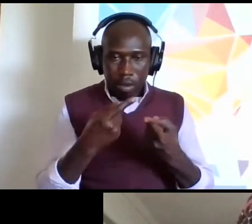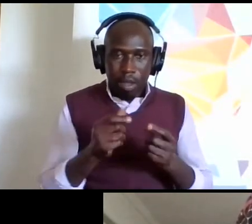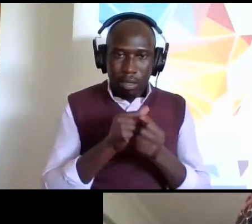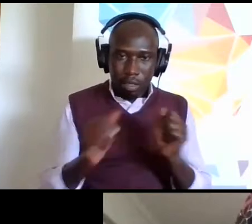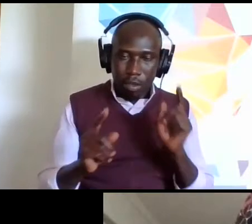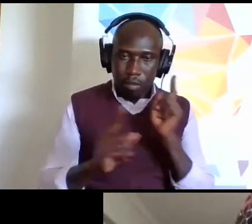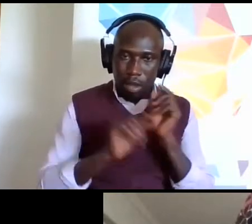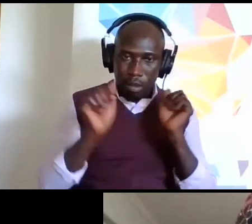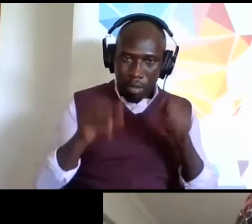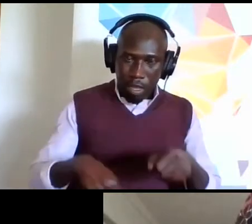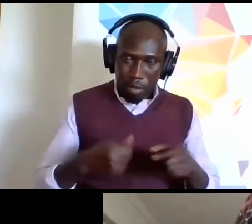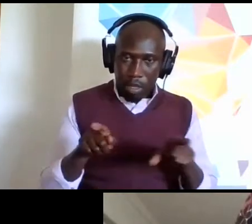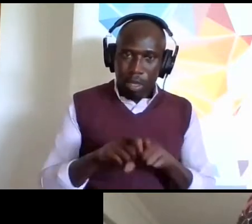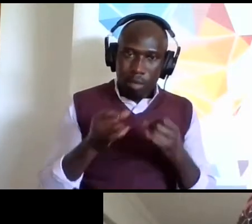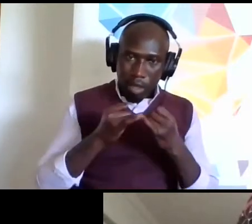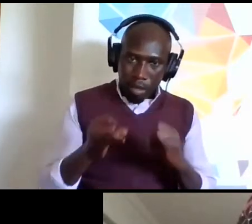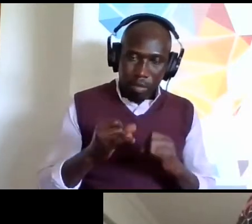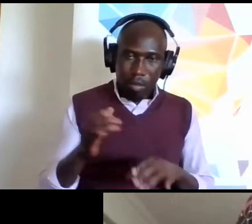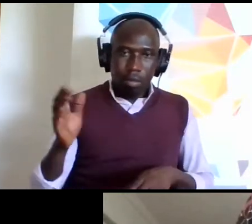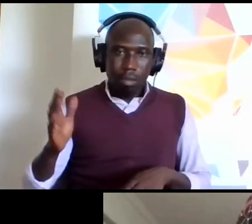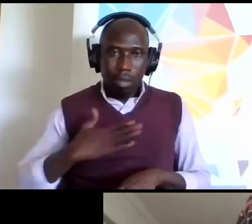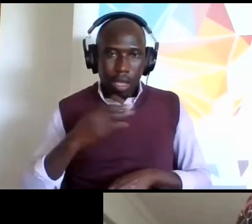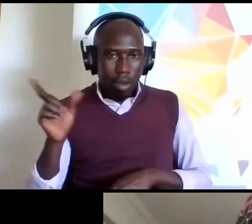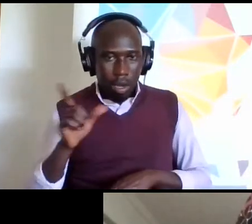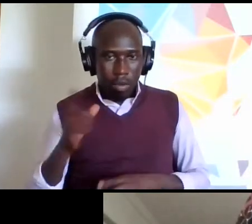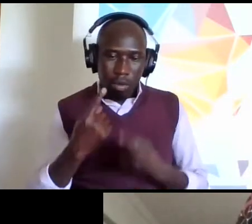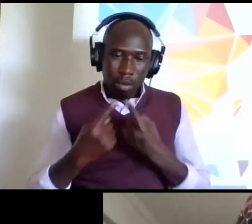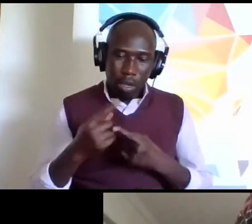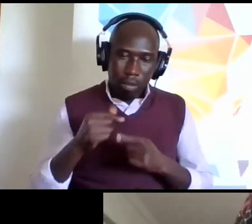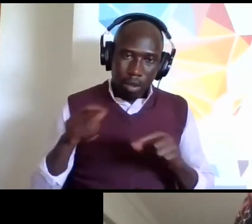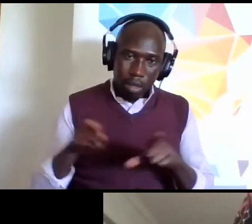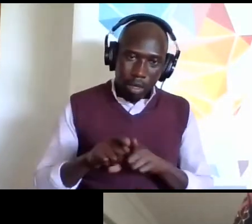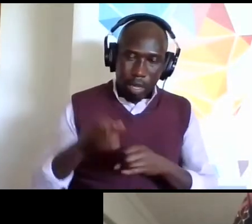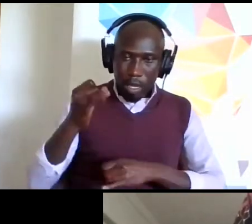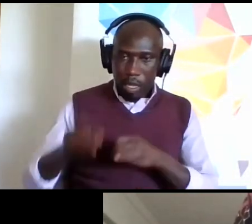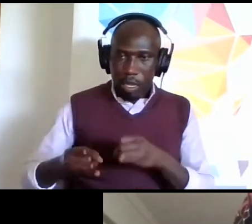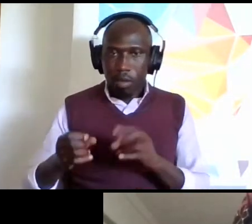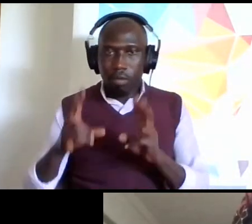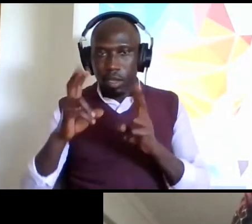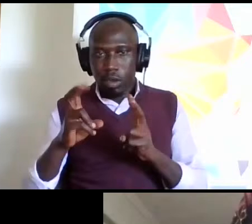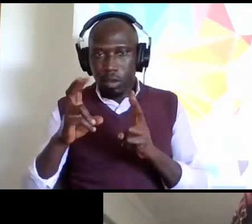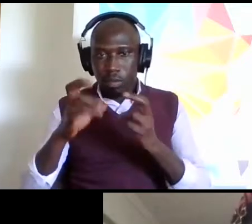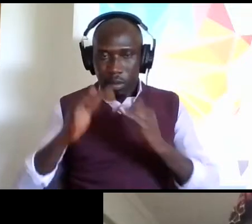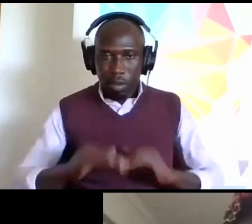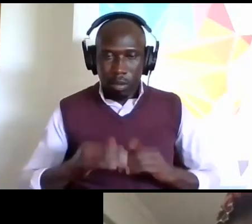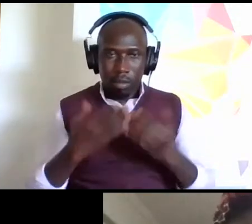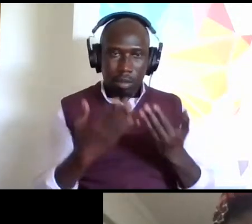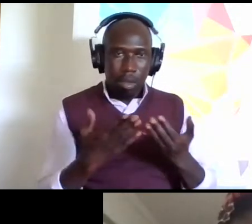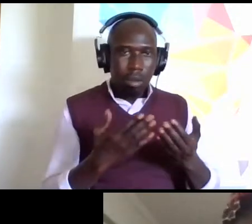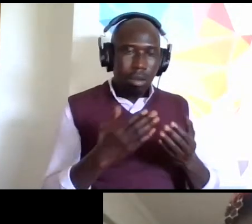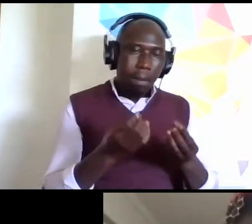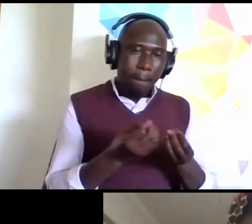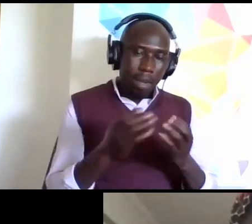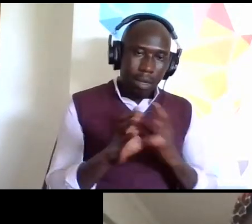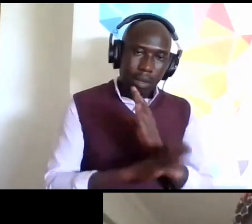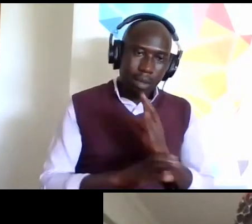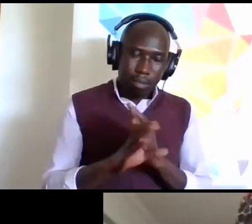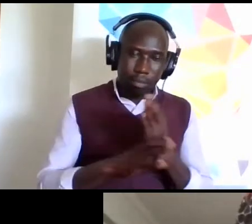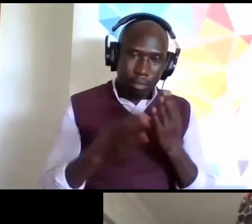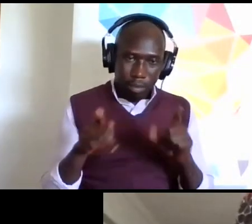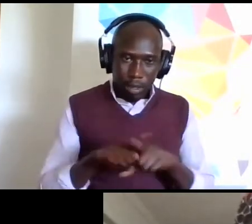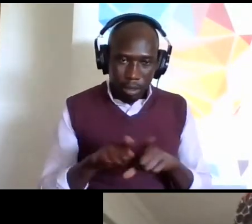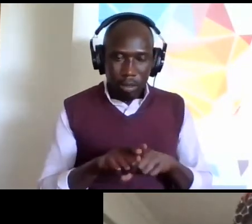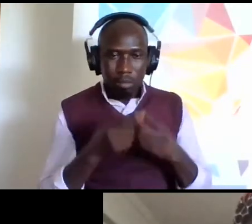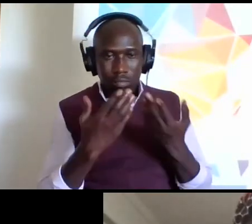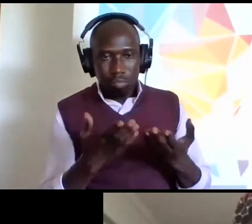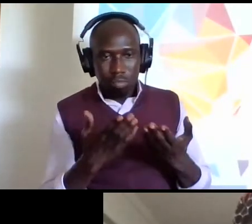must be put in place, and my colleague will talk about these at the end of the session. Efforts in many countries have stalled either as a